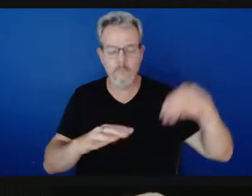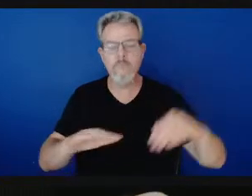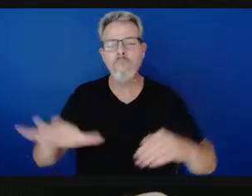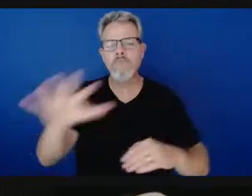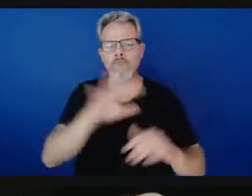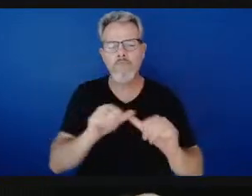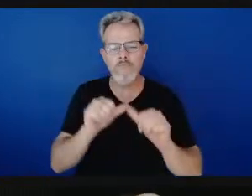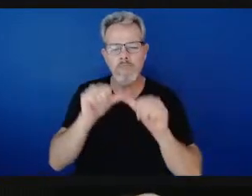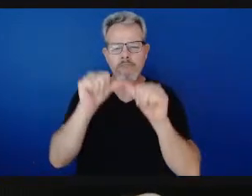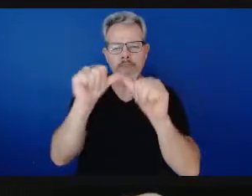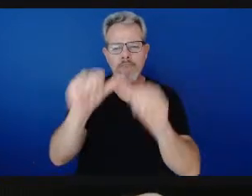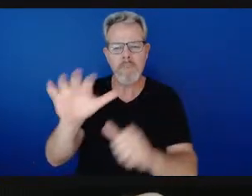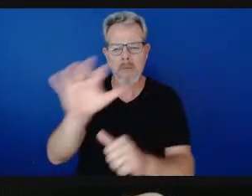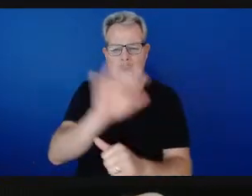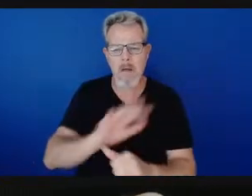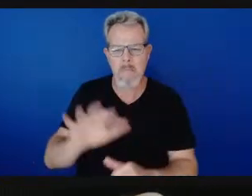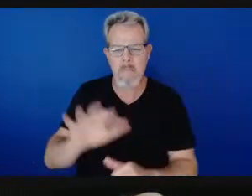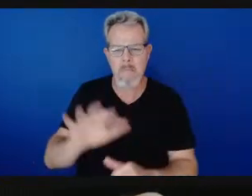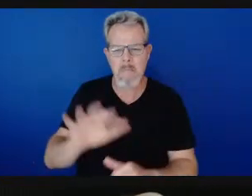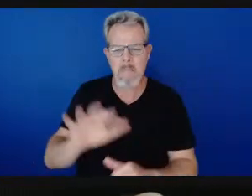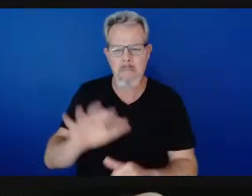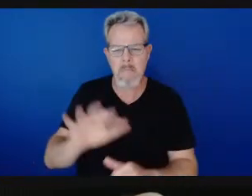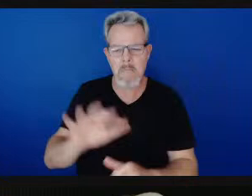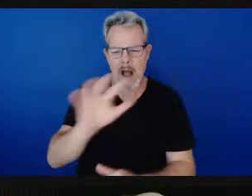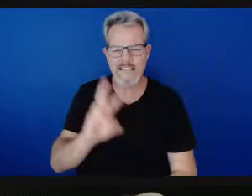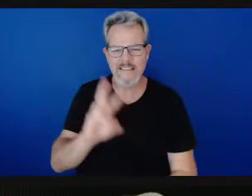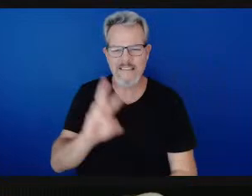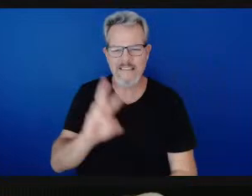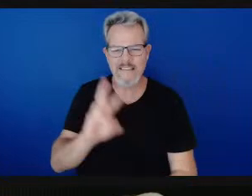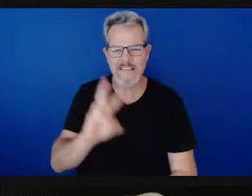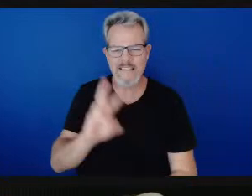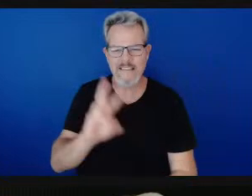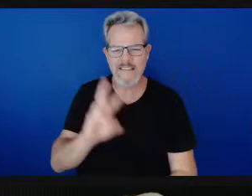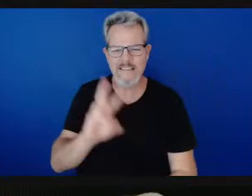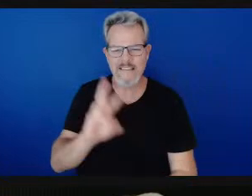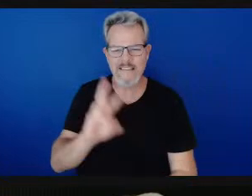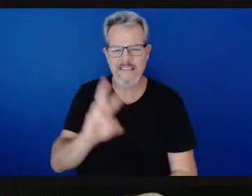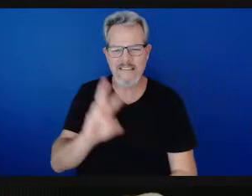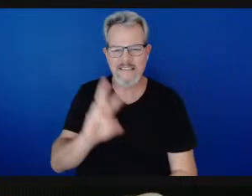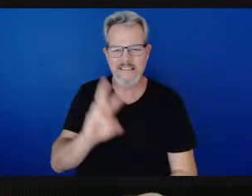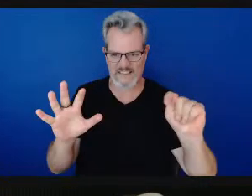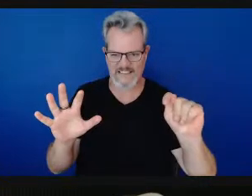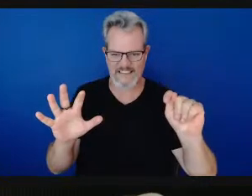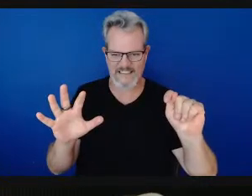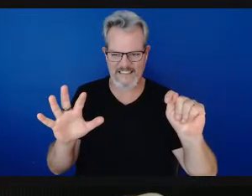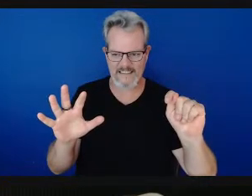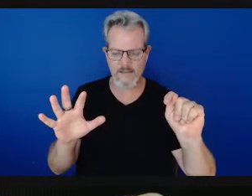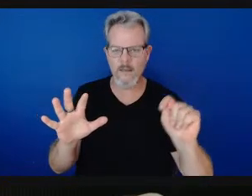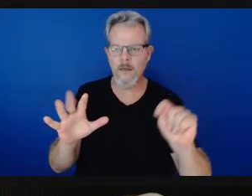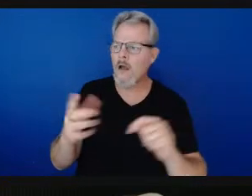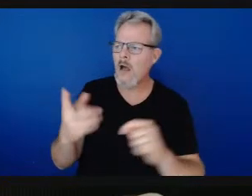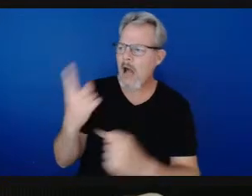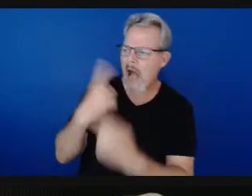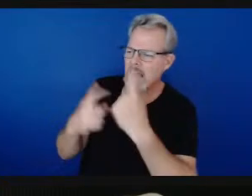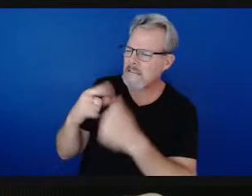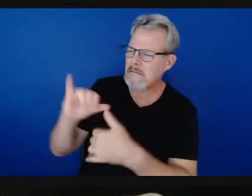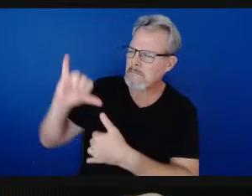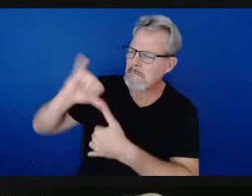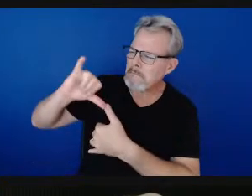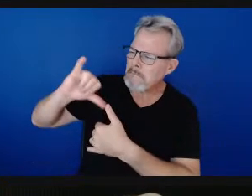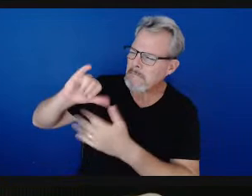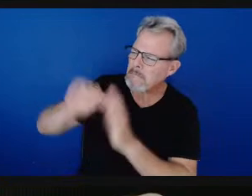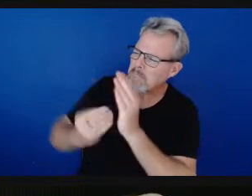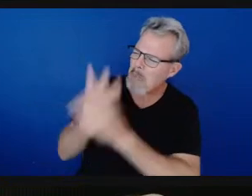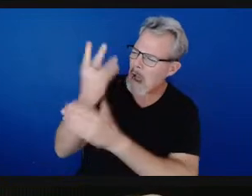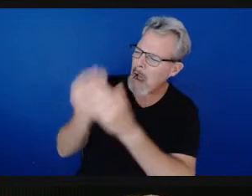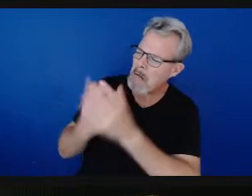20 to 25 meters, 65 to 82 feet high. So for those of you asking how high are those fountains, this is the best